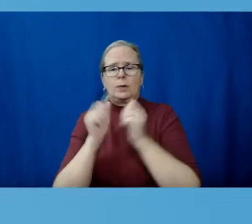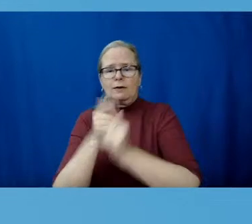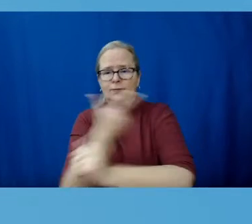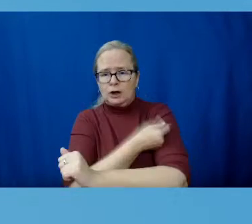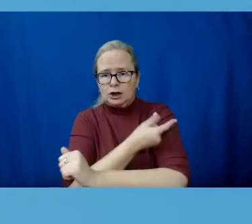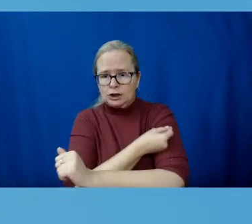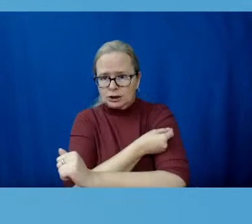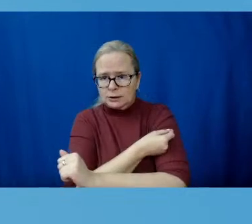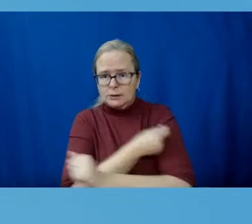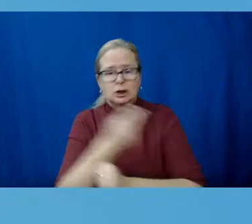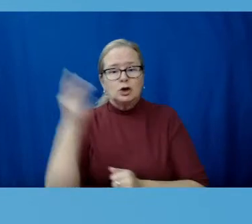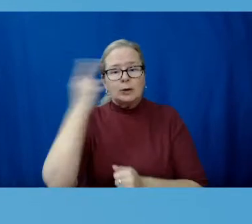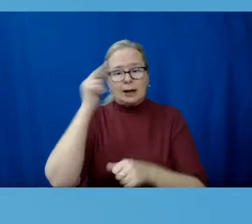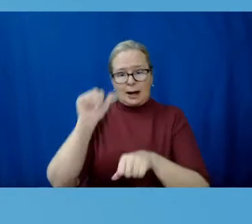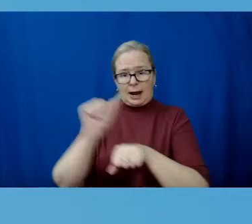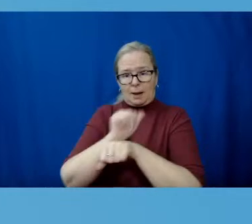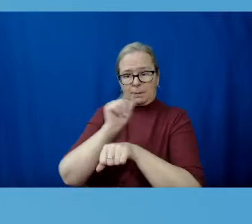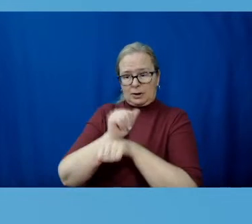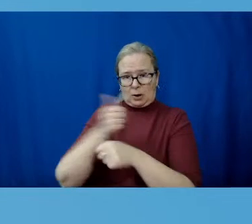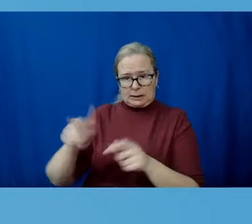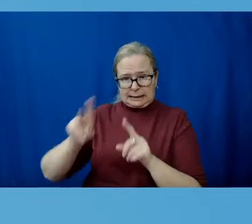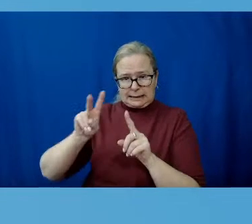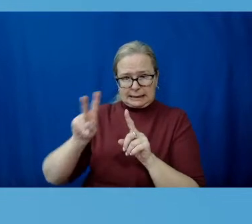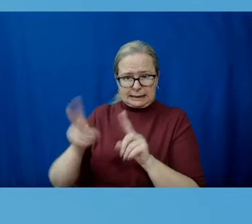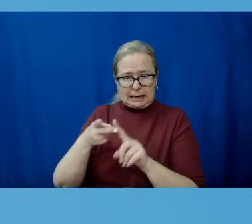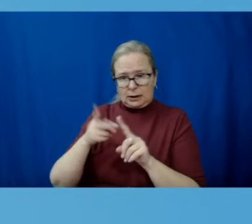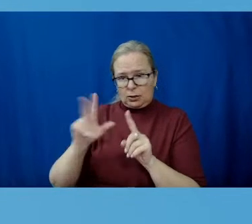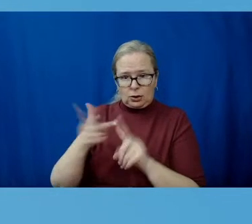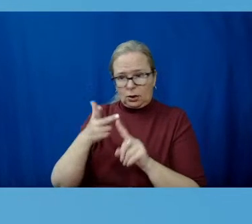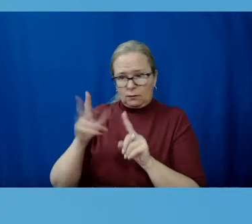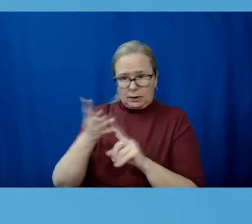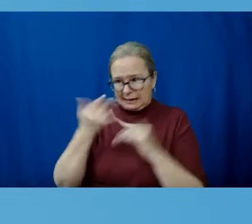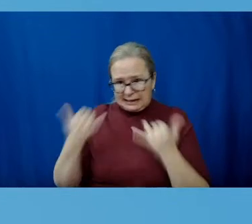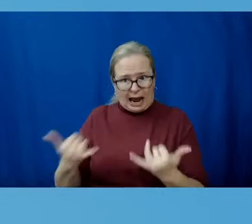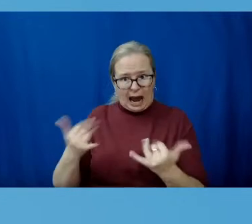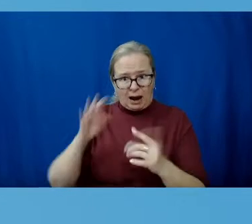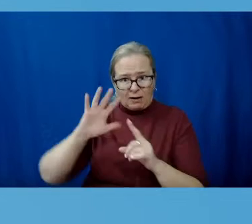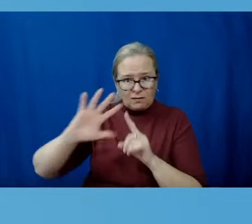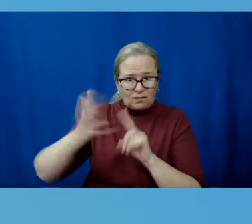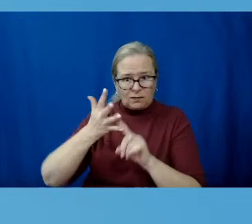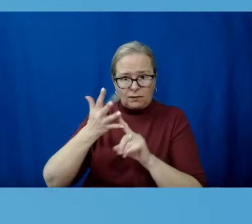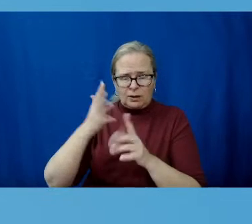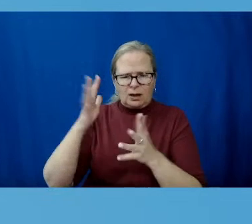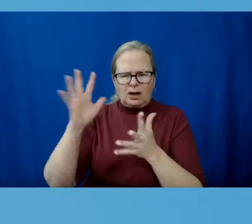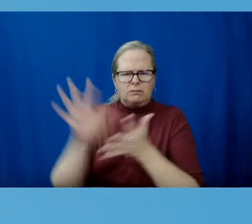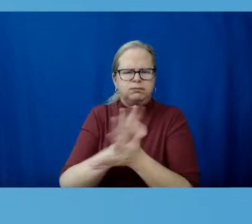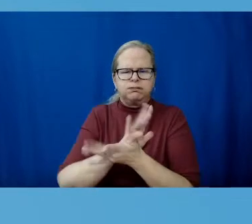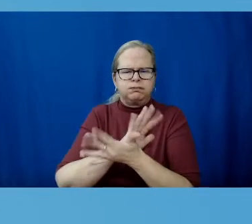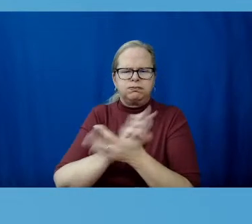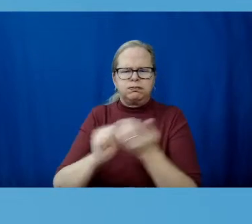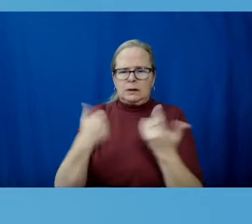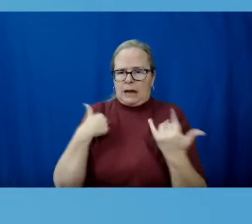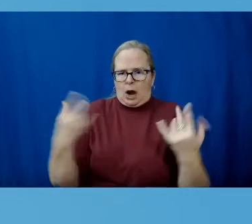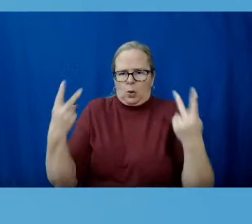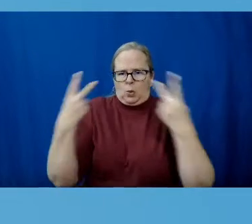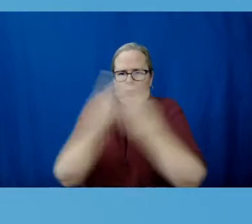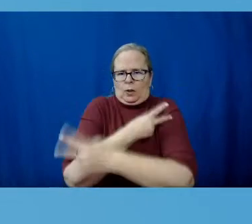provinces. We've also seen any time that Kenney gets into trouble, Graham's already chuckling. His